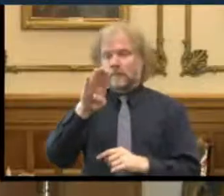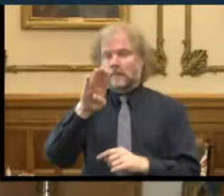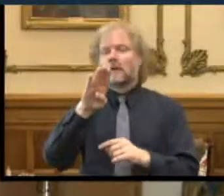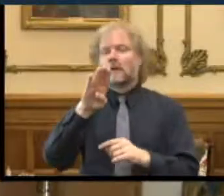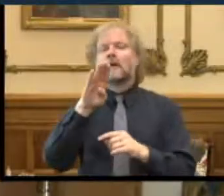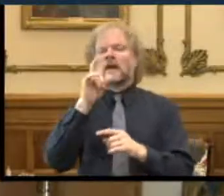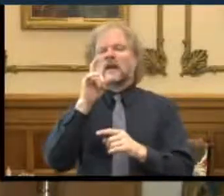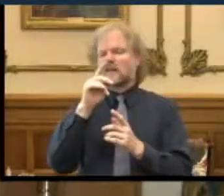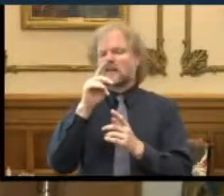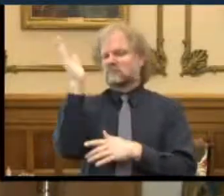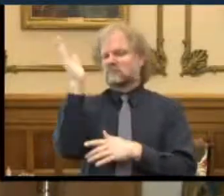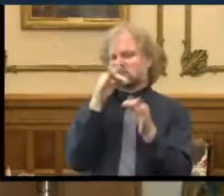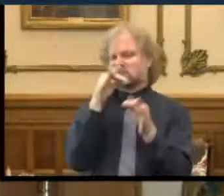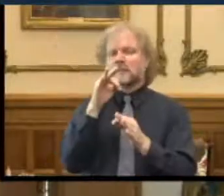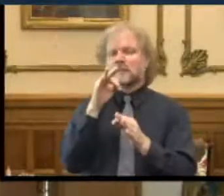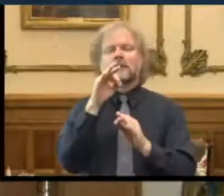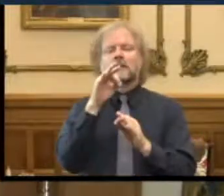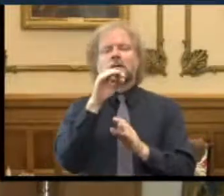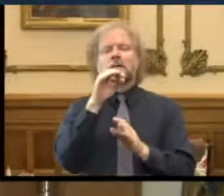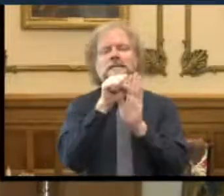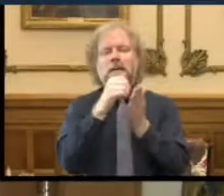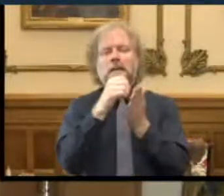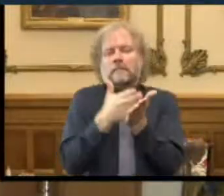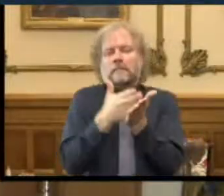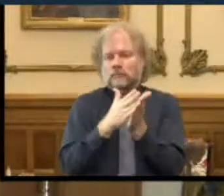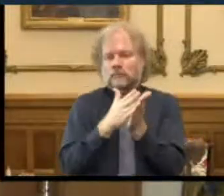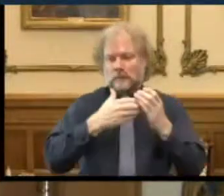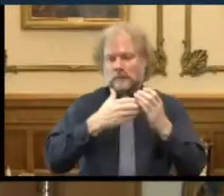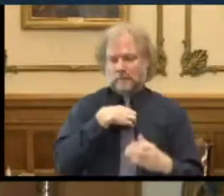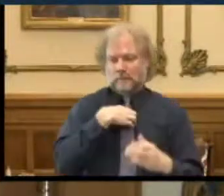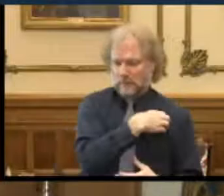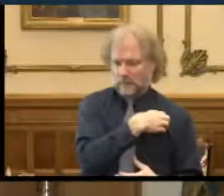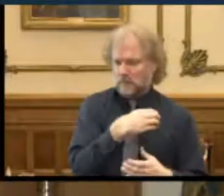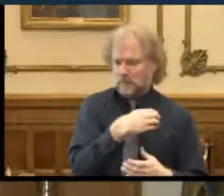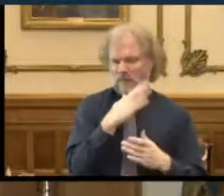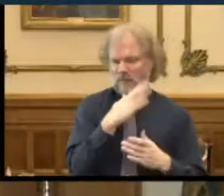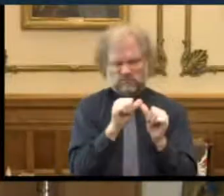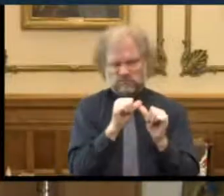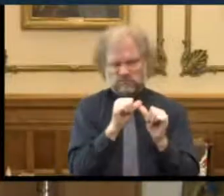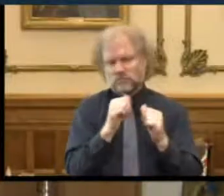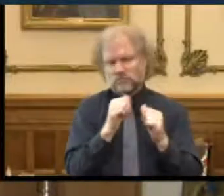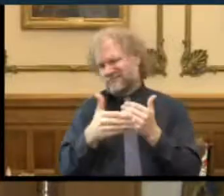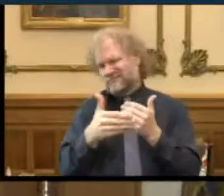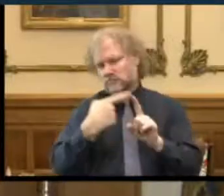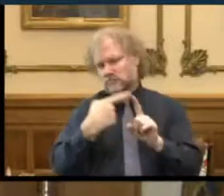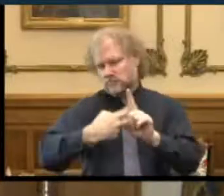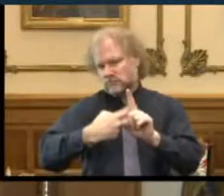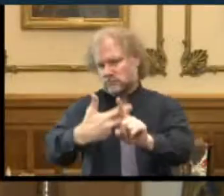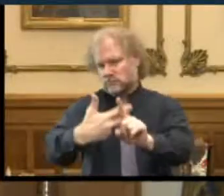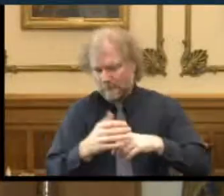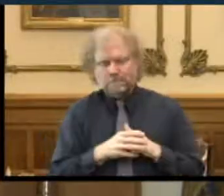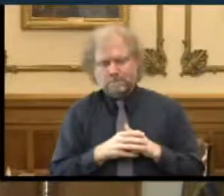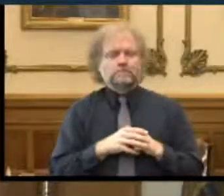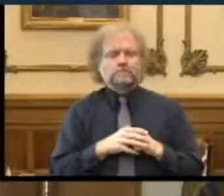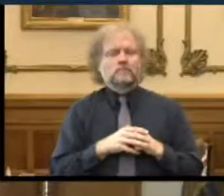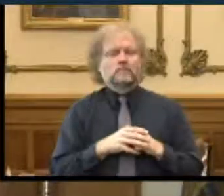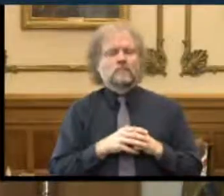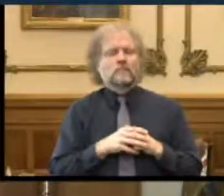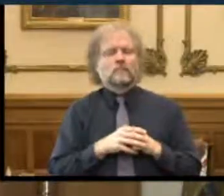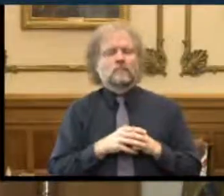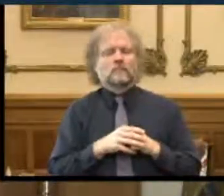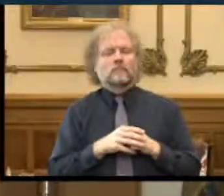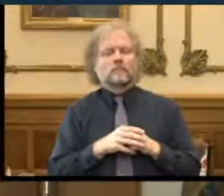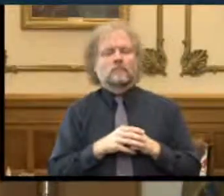of presentations to the State Budget Committee and will continue to do so over the course of the next few months. We also have